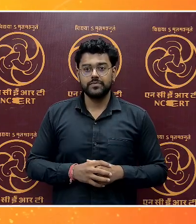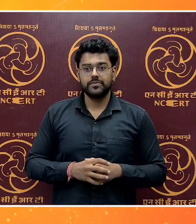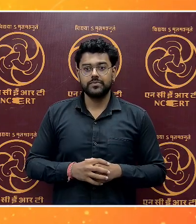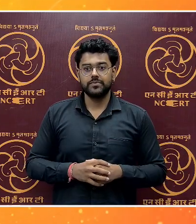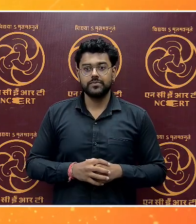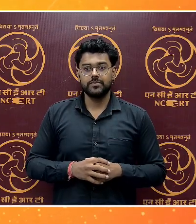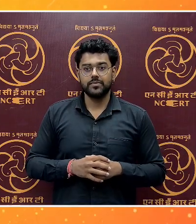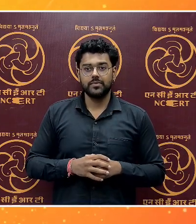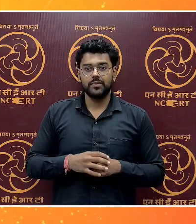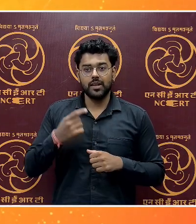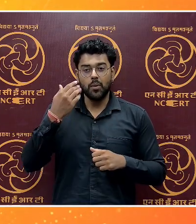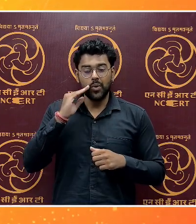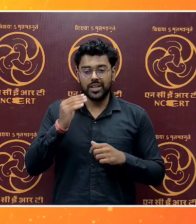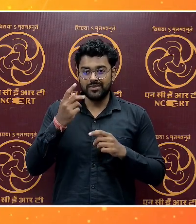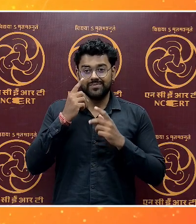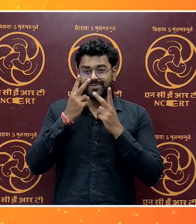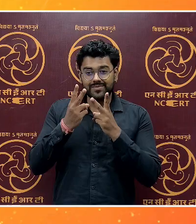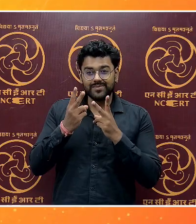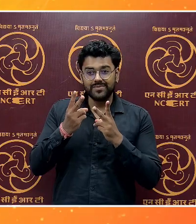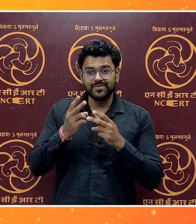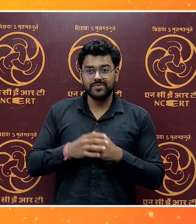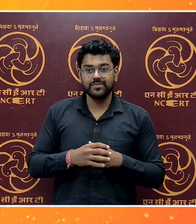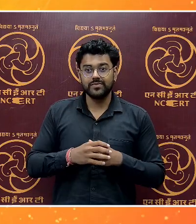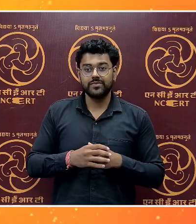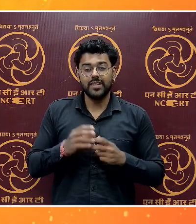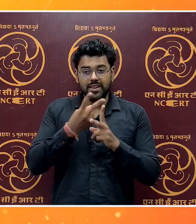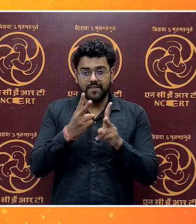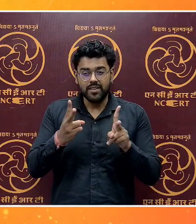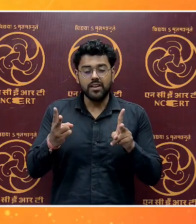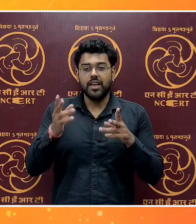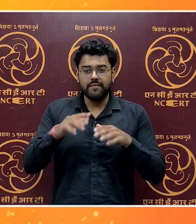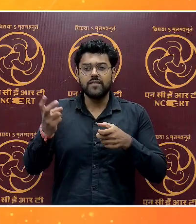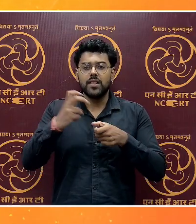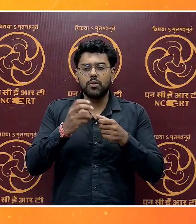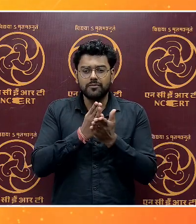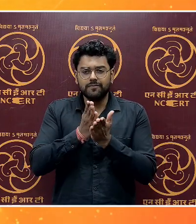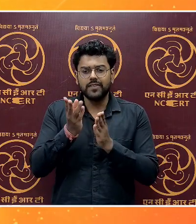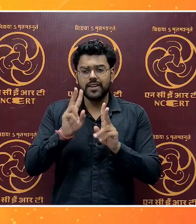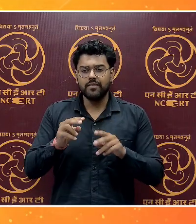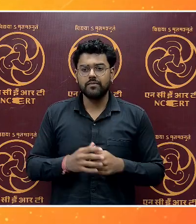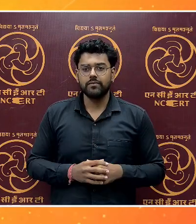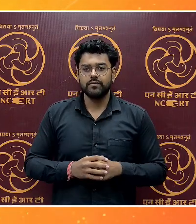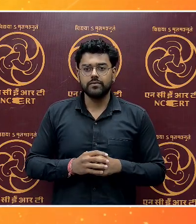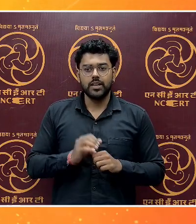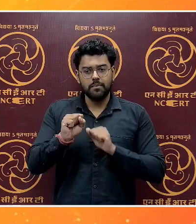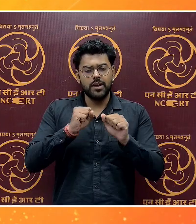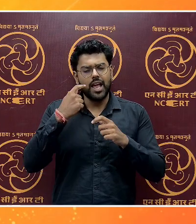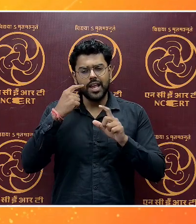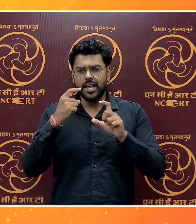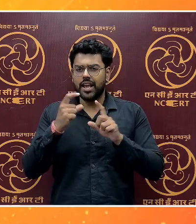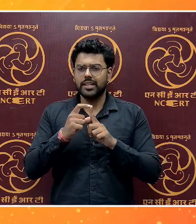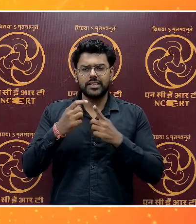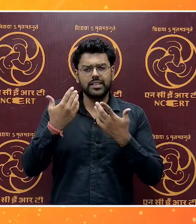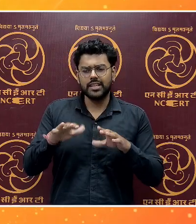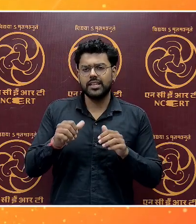the Meri Pehchan's screen pops in, and user has the multiple options to be login from here. He can use your any email ID, you can say